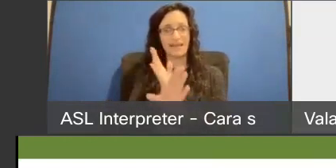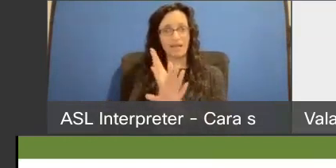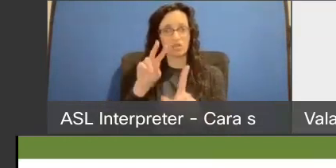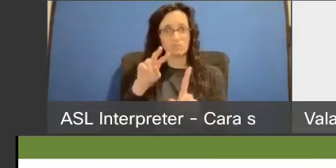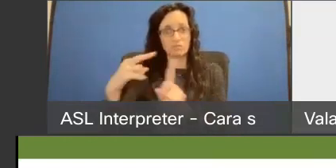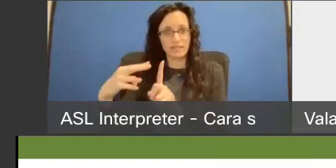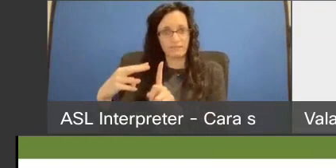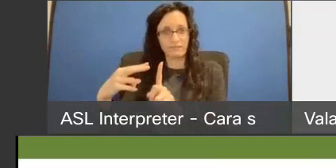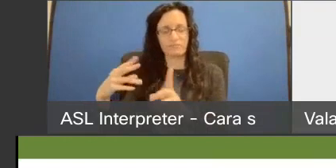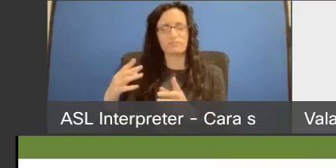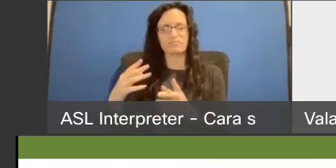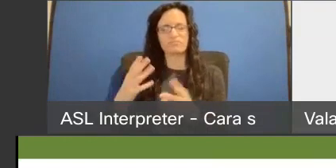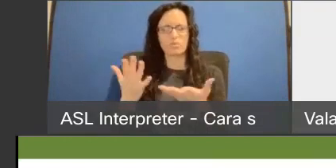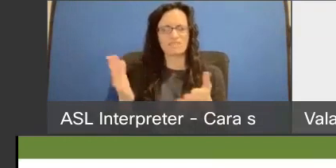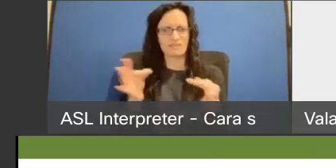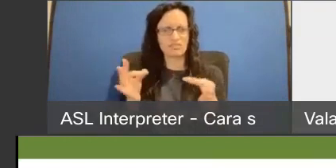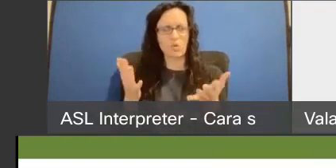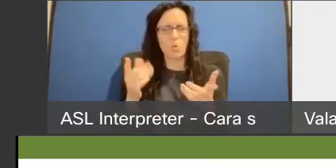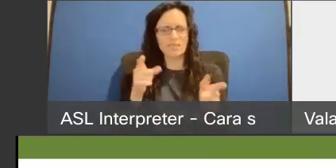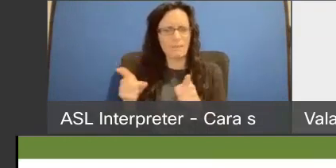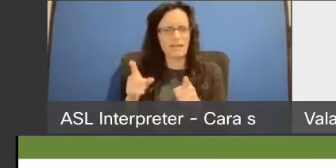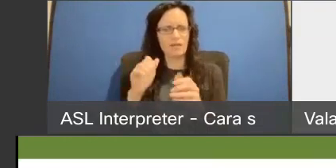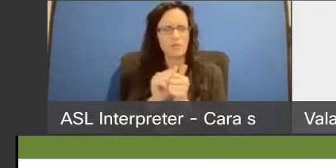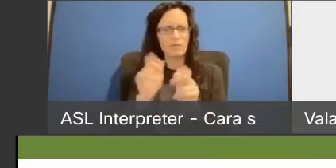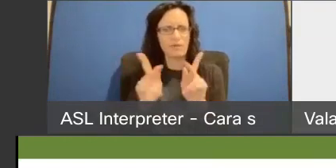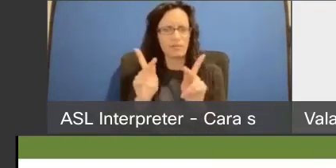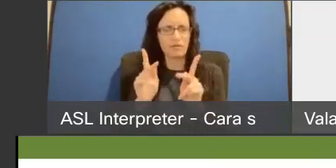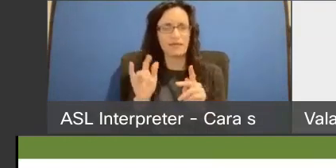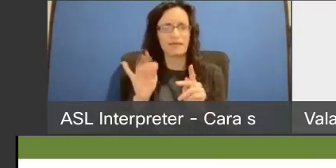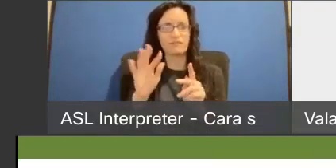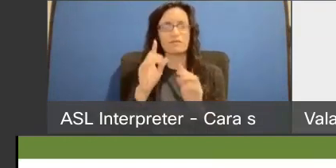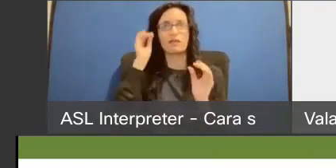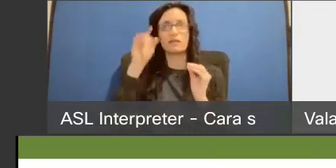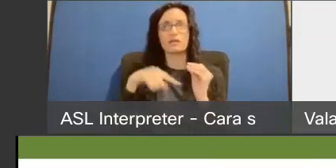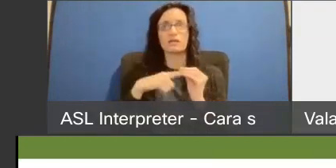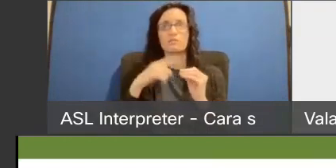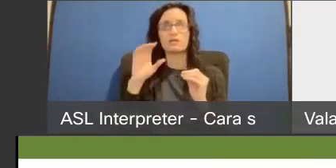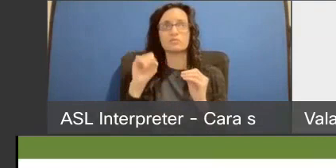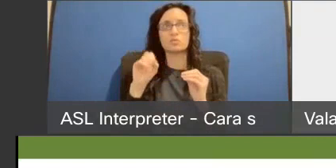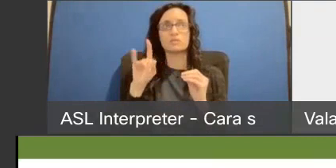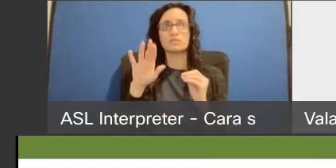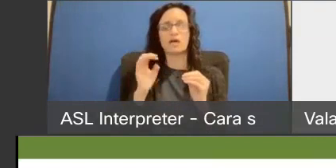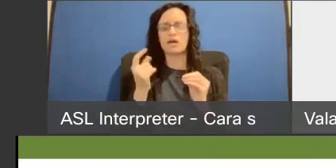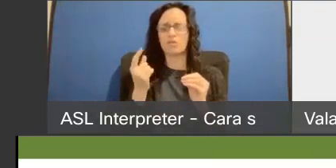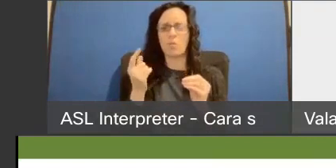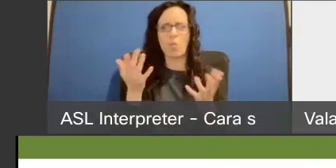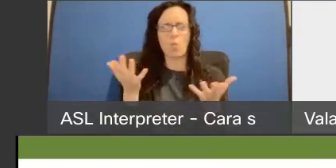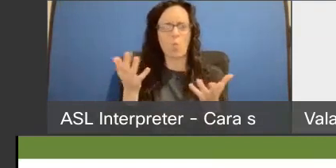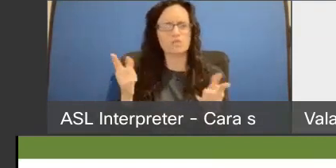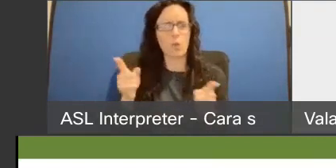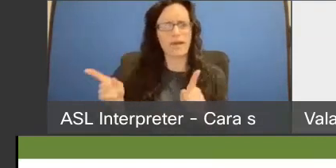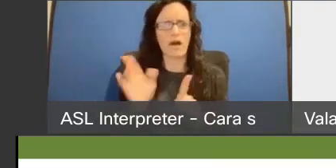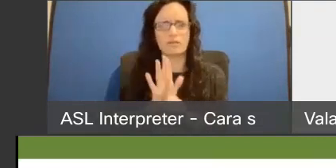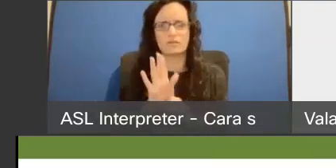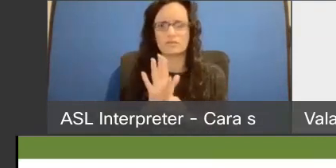psychic experience? What's going on for people that they might be thinking of suicide? What's the phenomenology, if you will, if